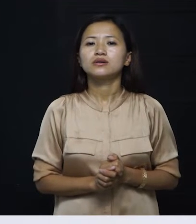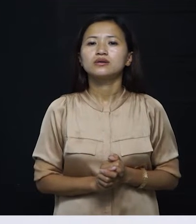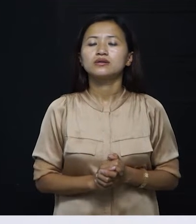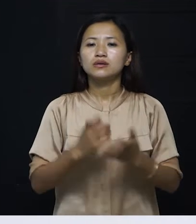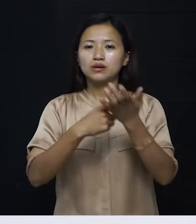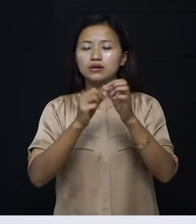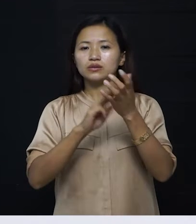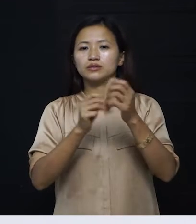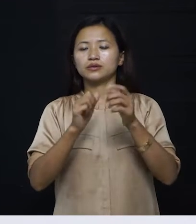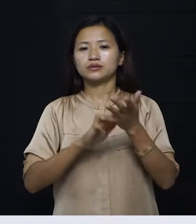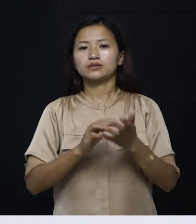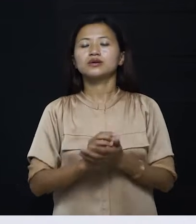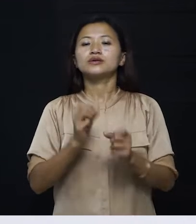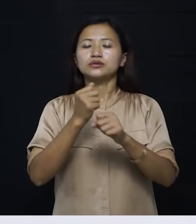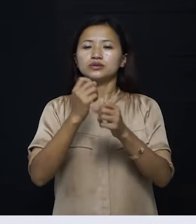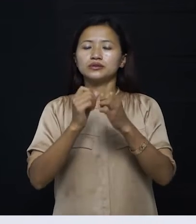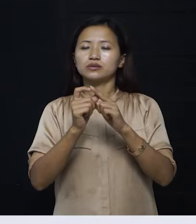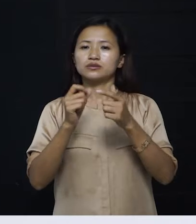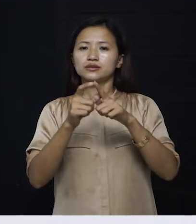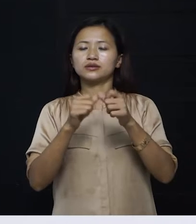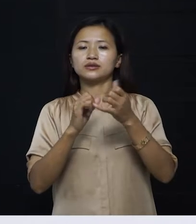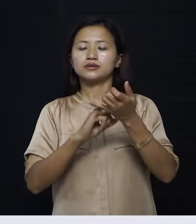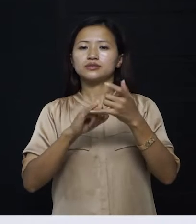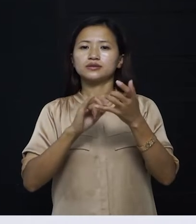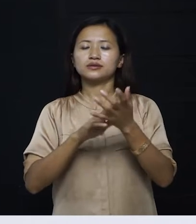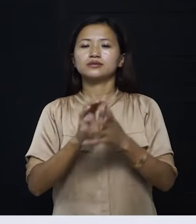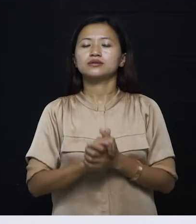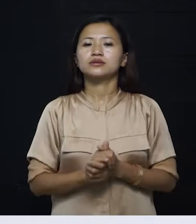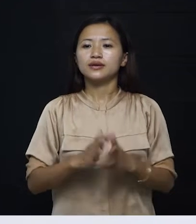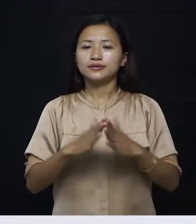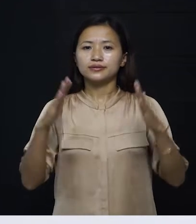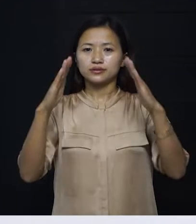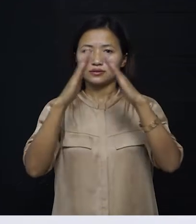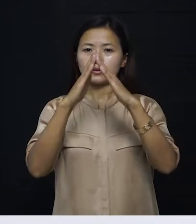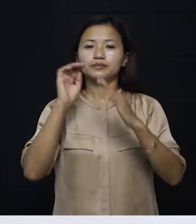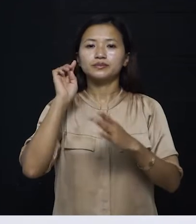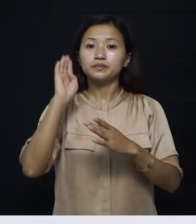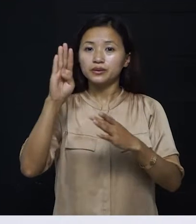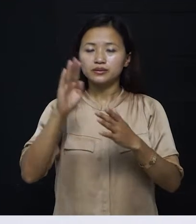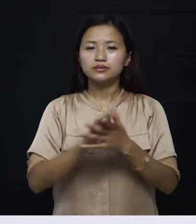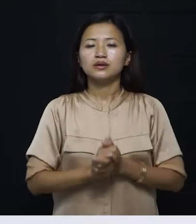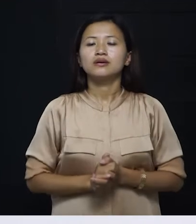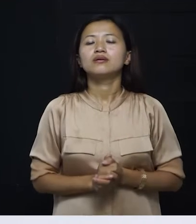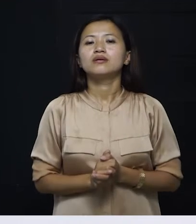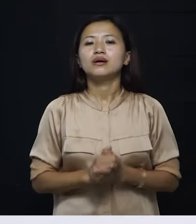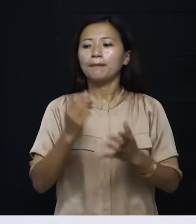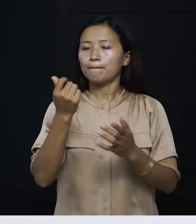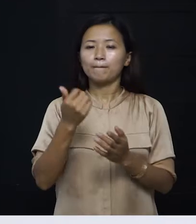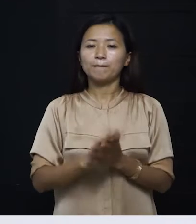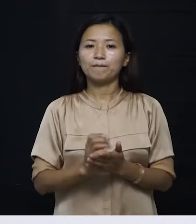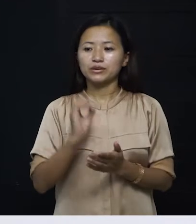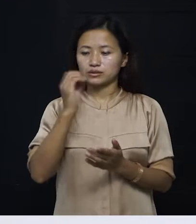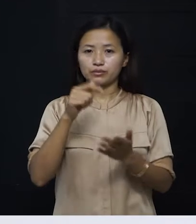the Roman goddess of Juno, okay, and in the temple, in that Roman temple, the money